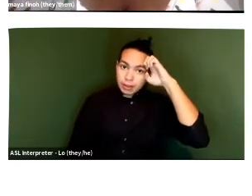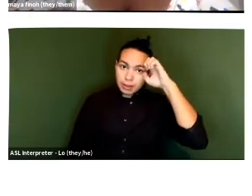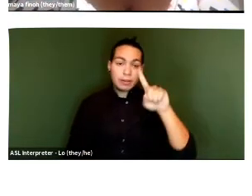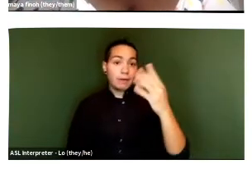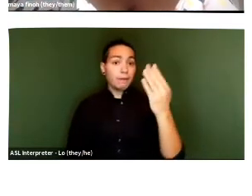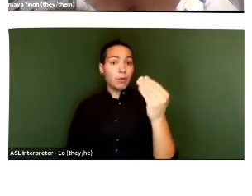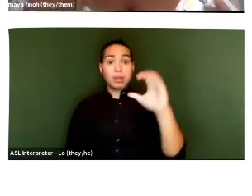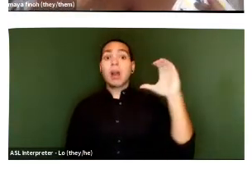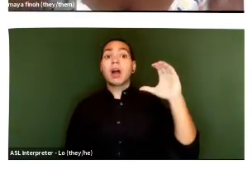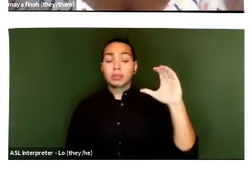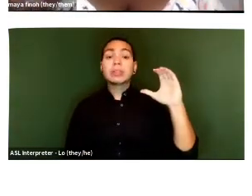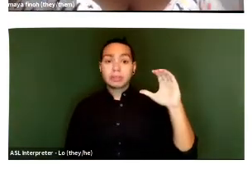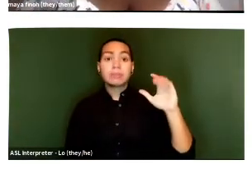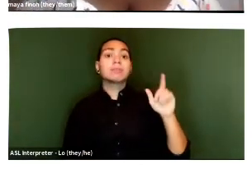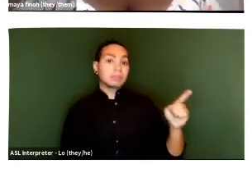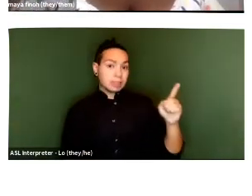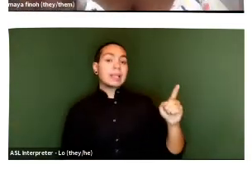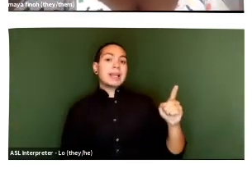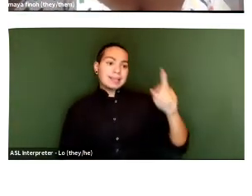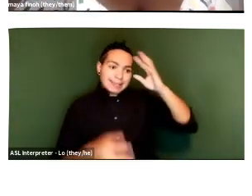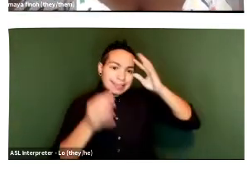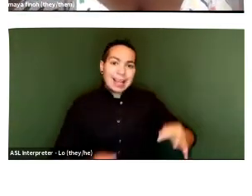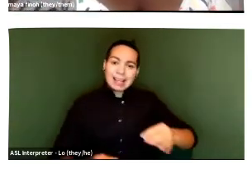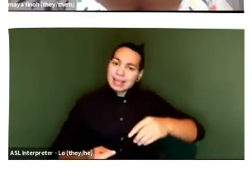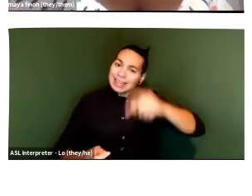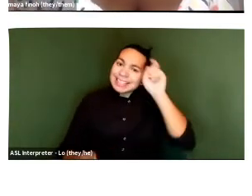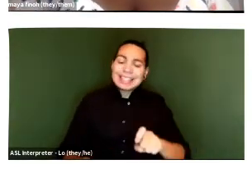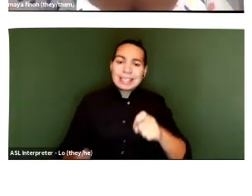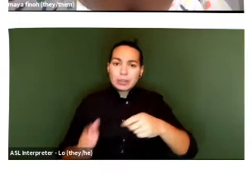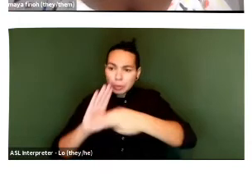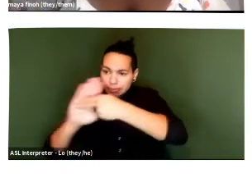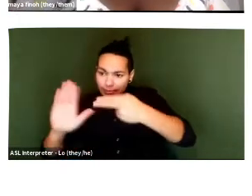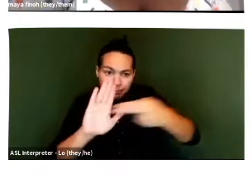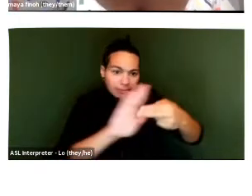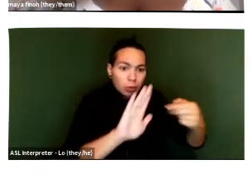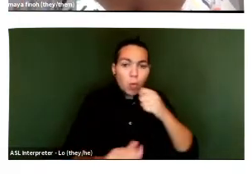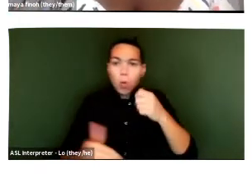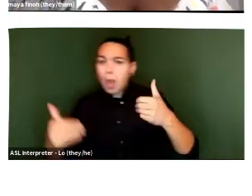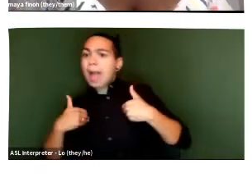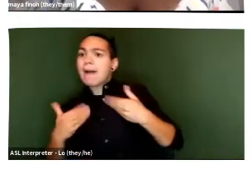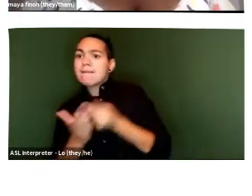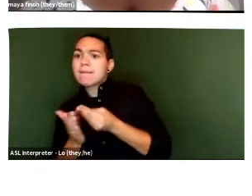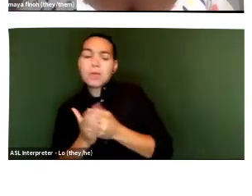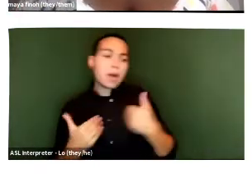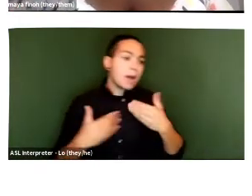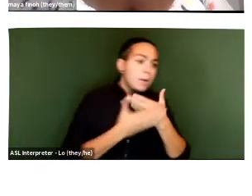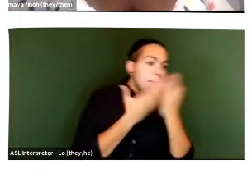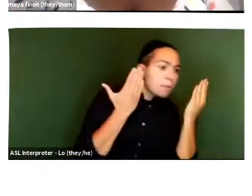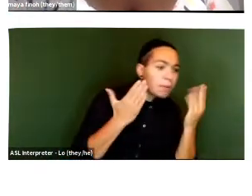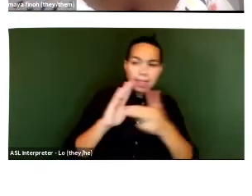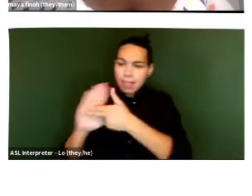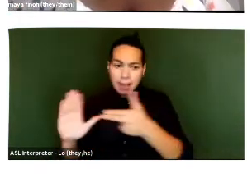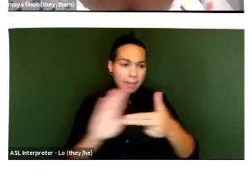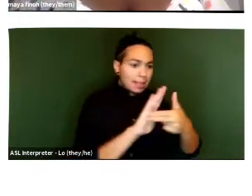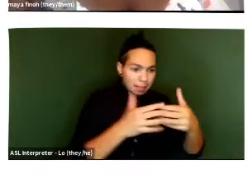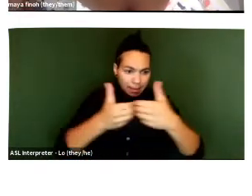need to categorize, really a need to distinguish between the haves and the have-nots, and to label those who will